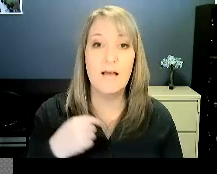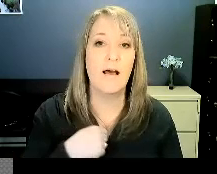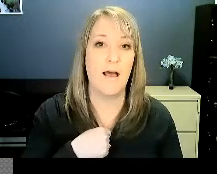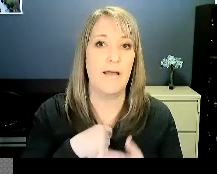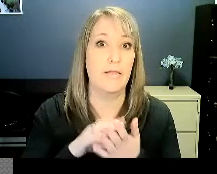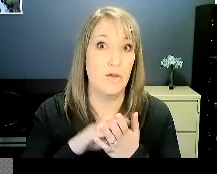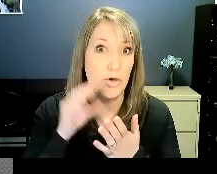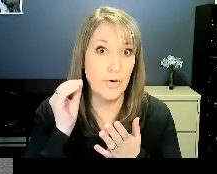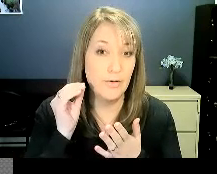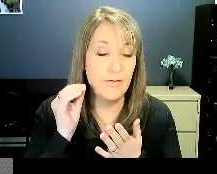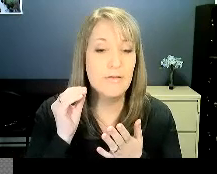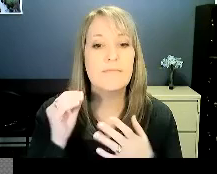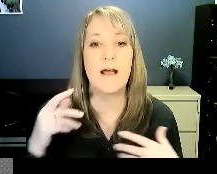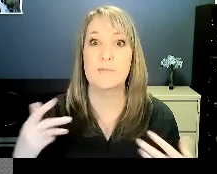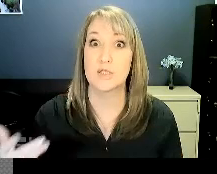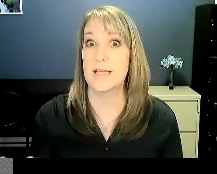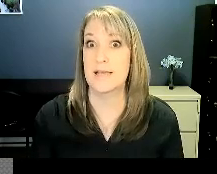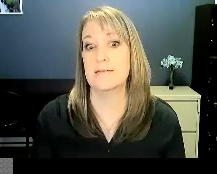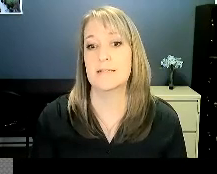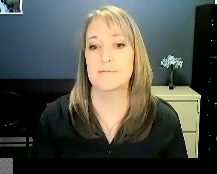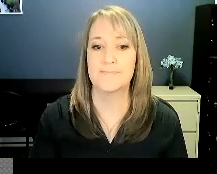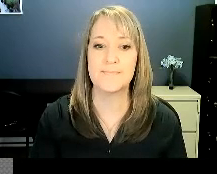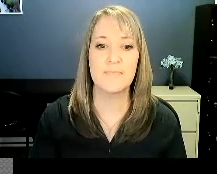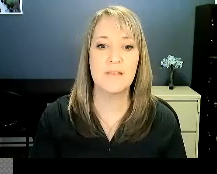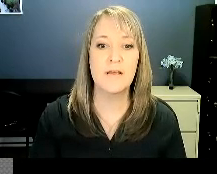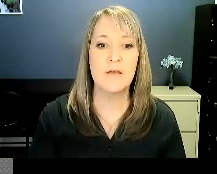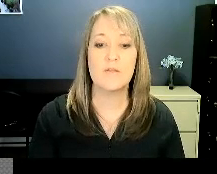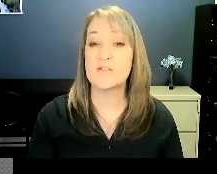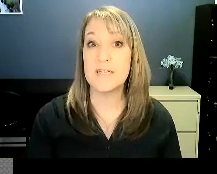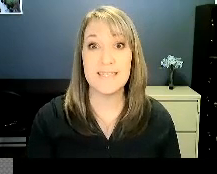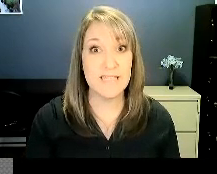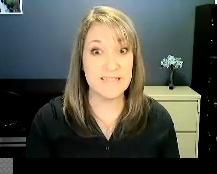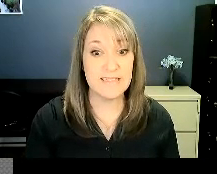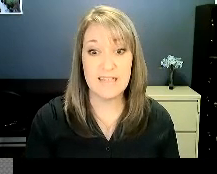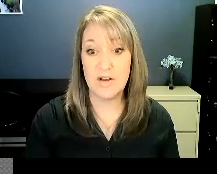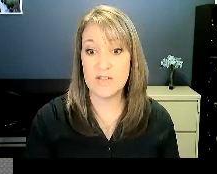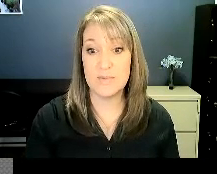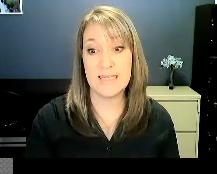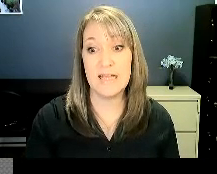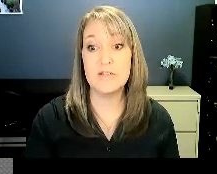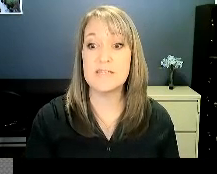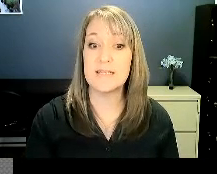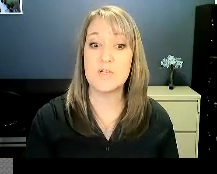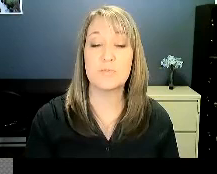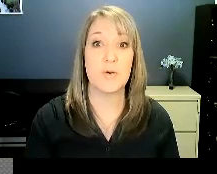ASL, I learn. I'm learning ASL. Those very same sentences can also